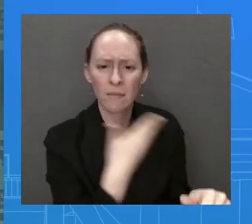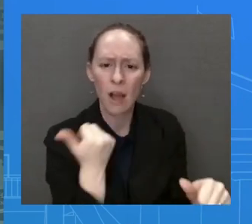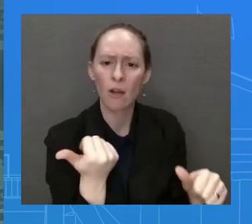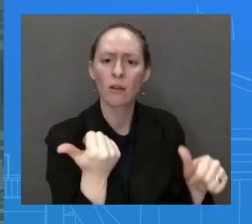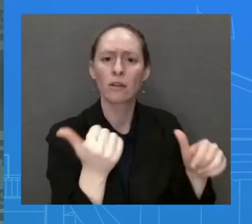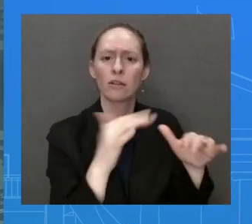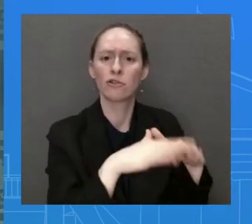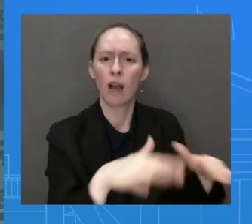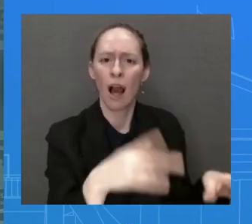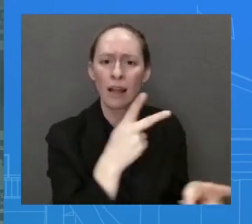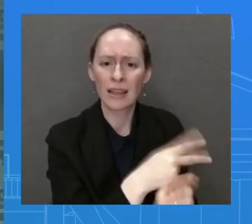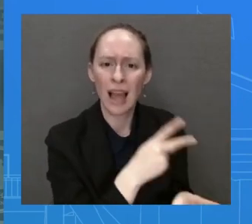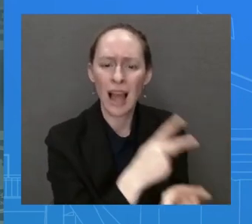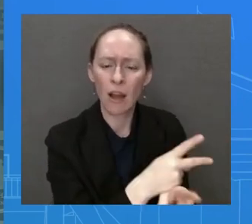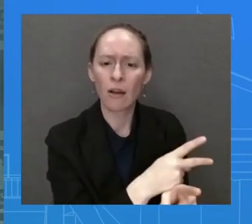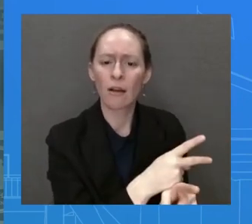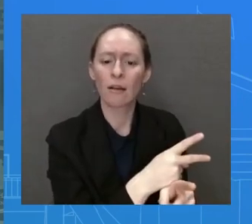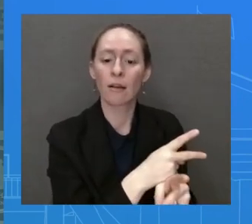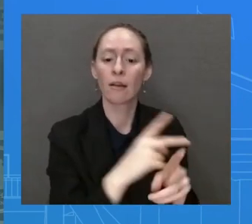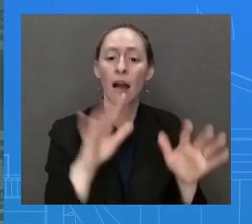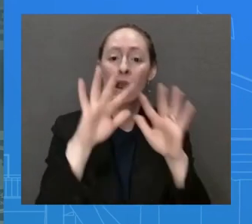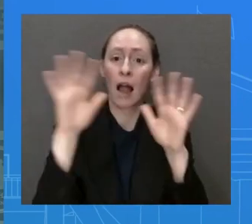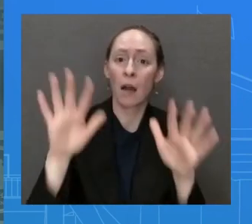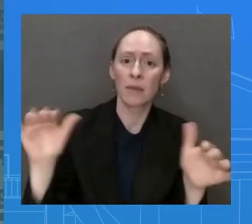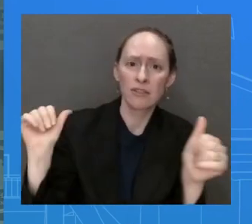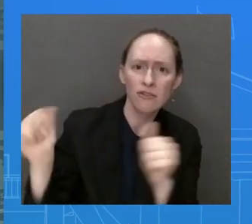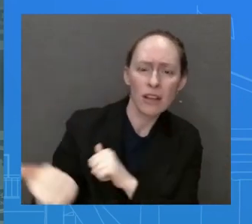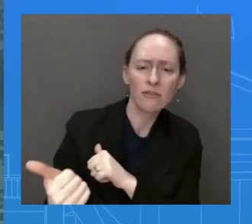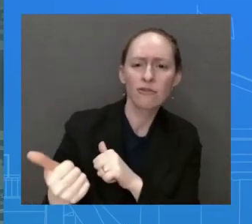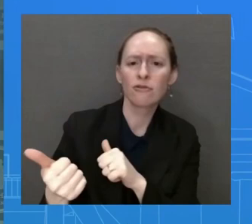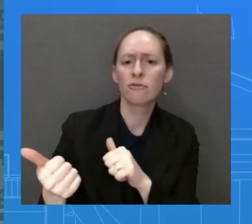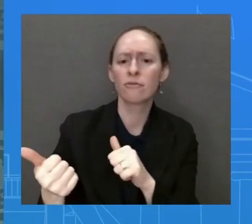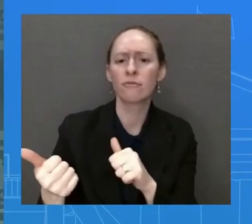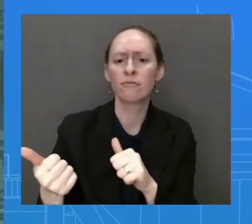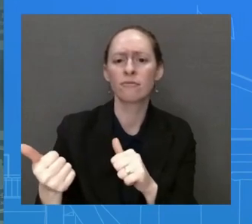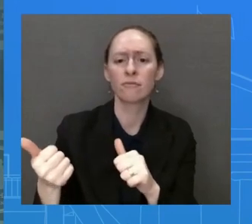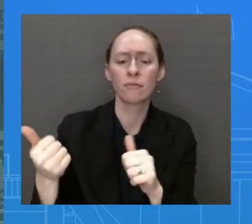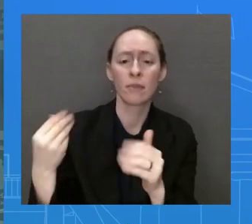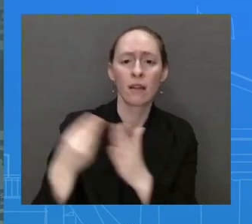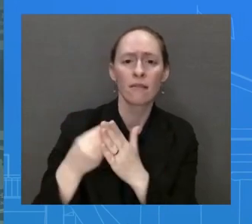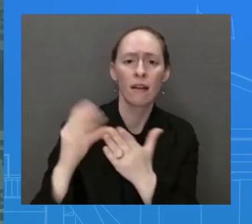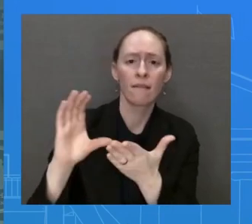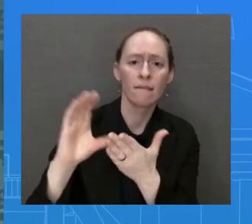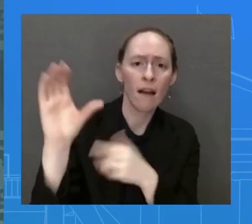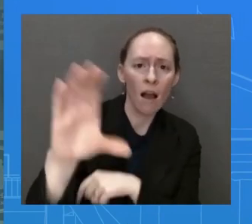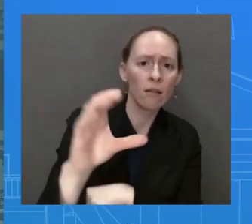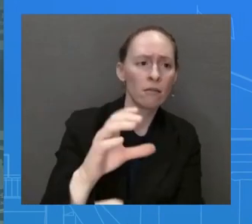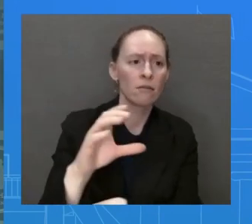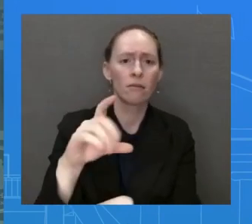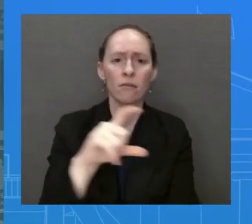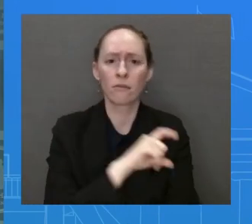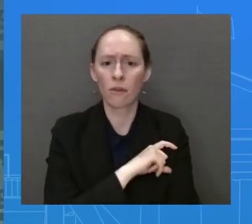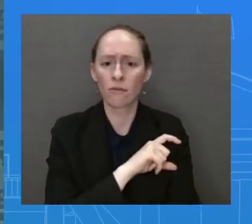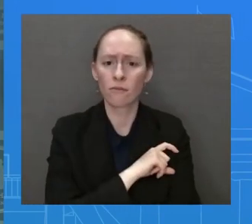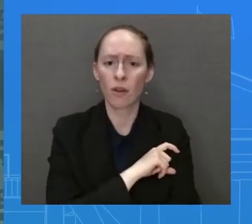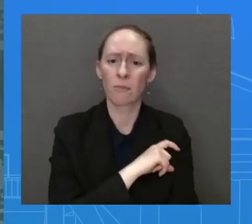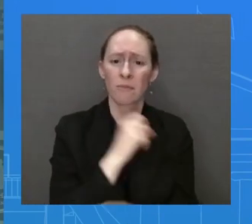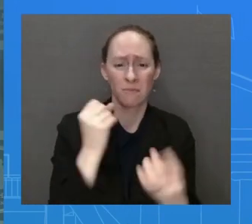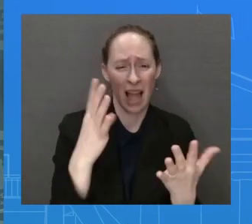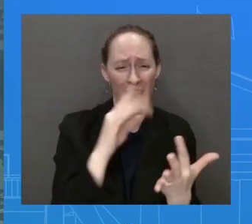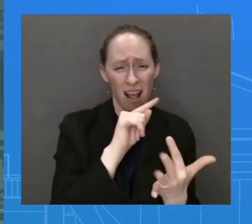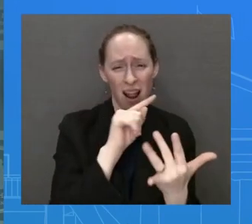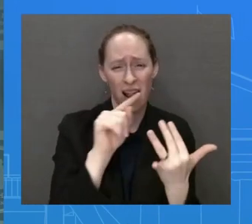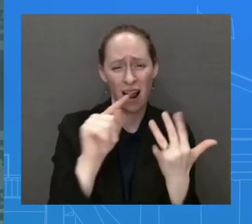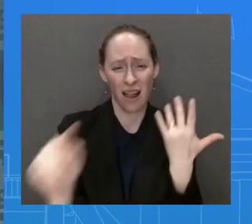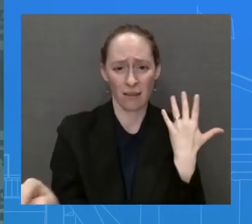law enforcement. So those are all areas where President has called for Congress to act. And we also agree with the chamber that